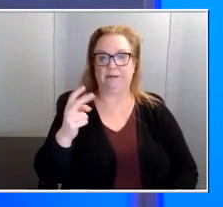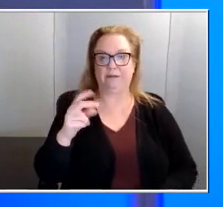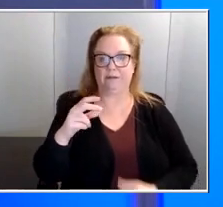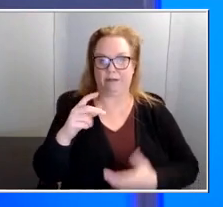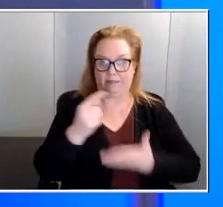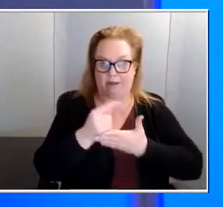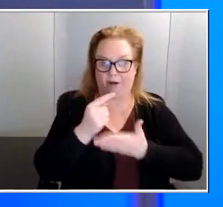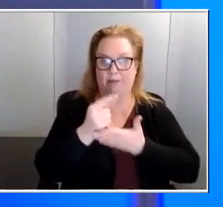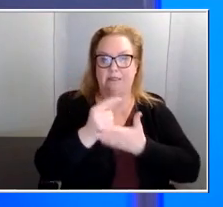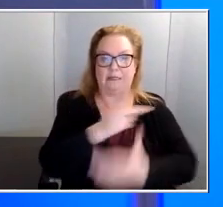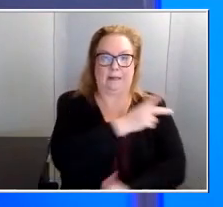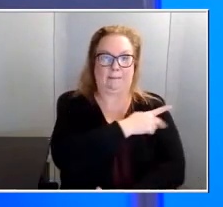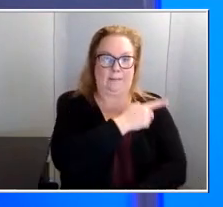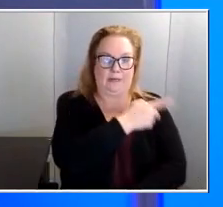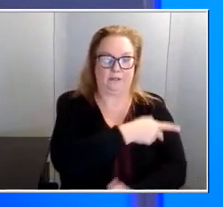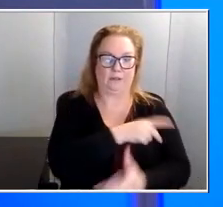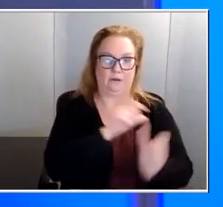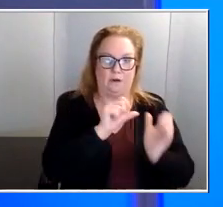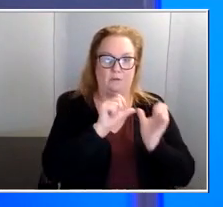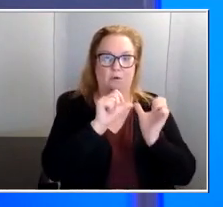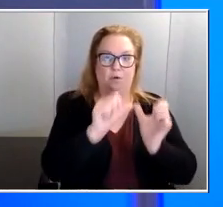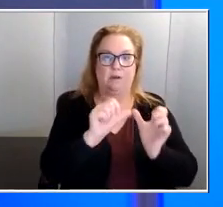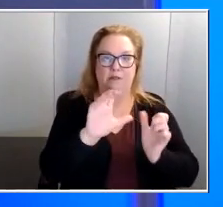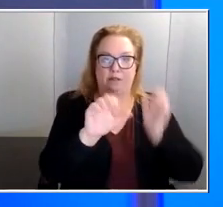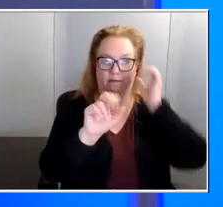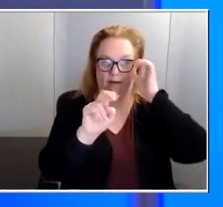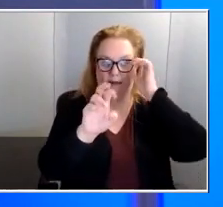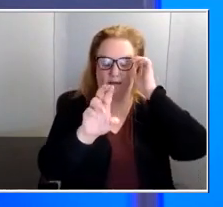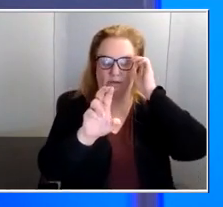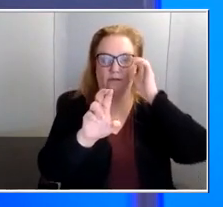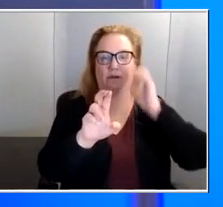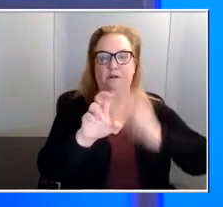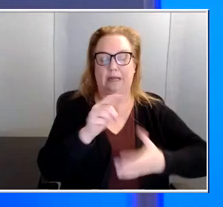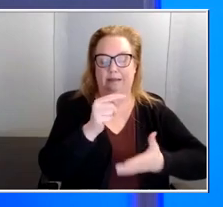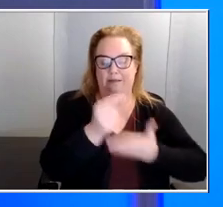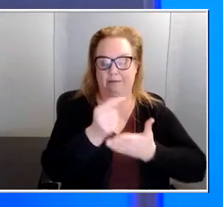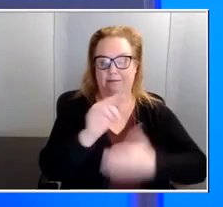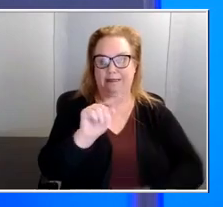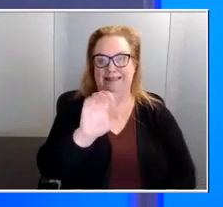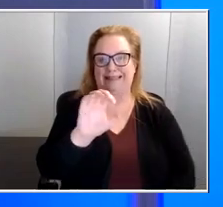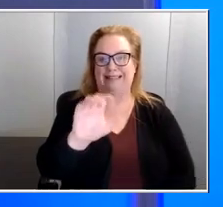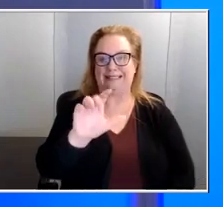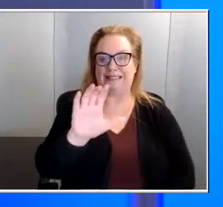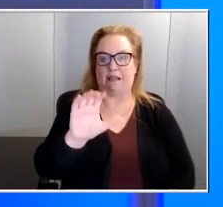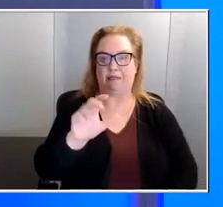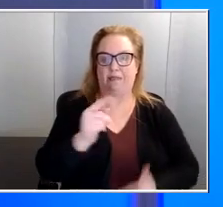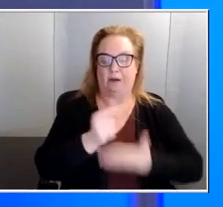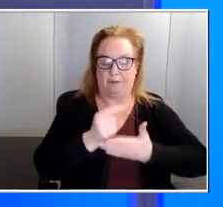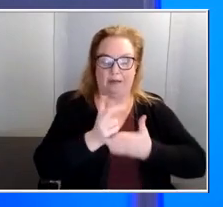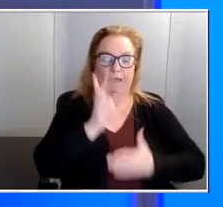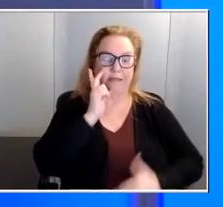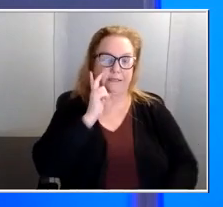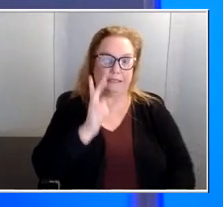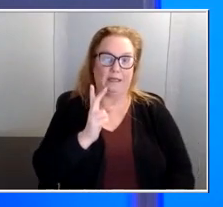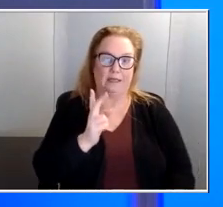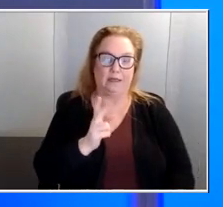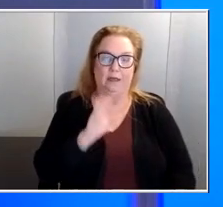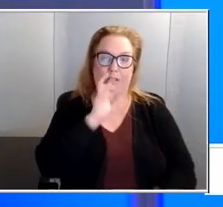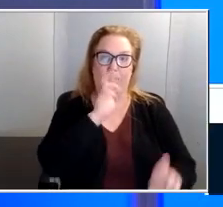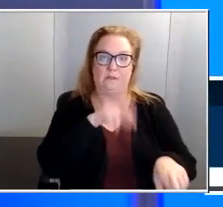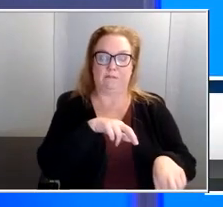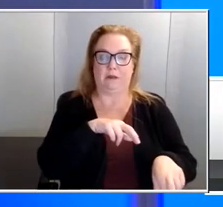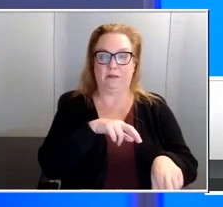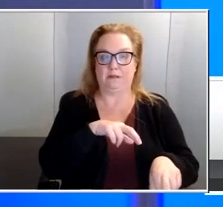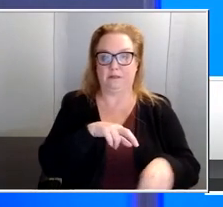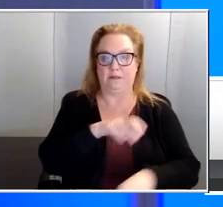patients who have progressed after an initial CAR T cell therapy and seeing significant responses. We have a